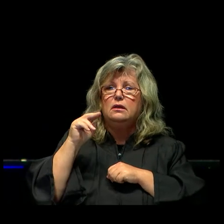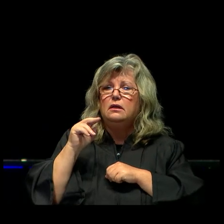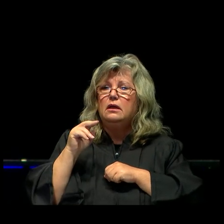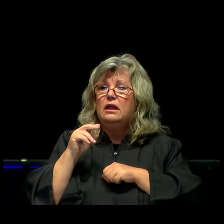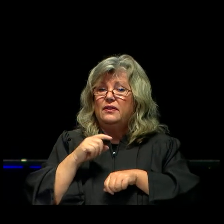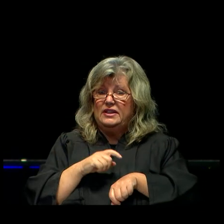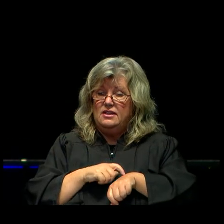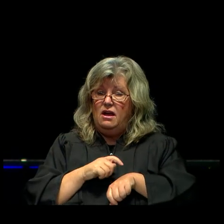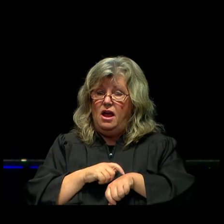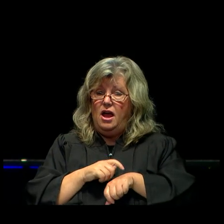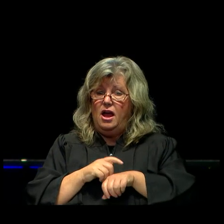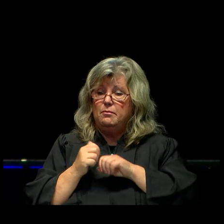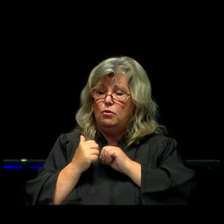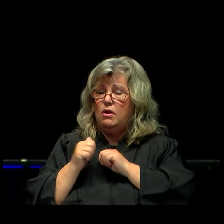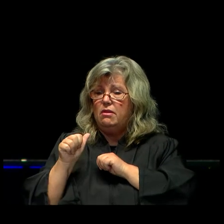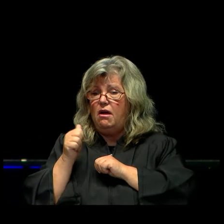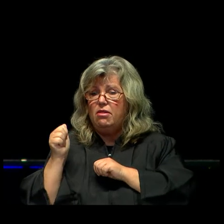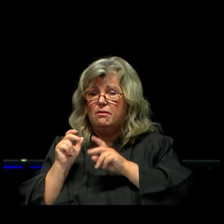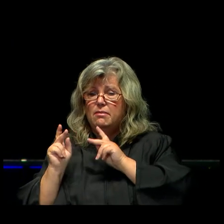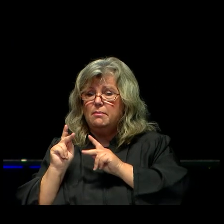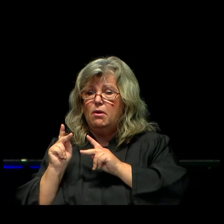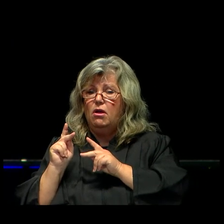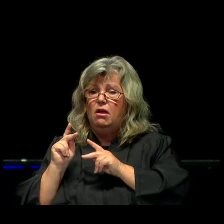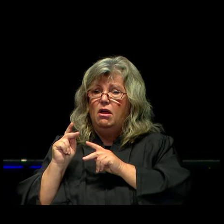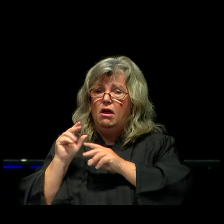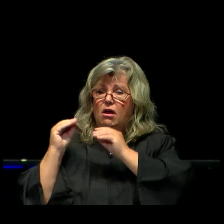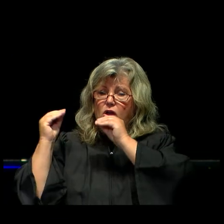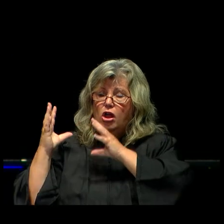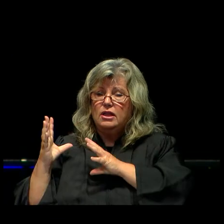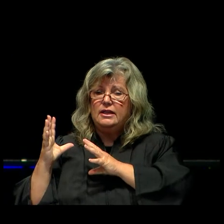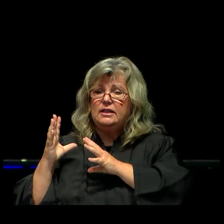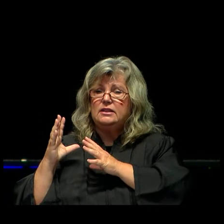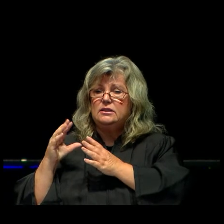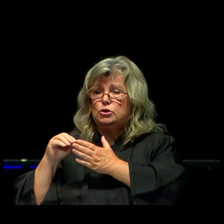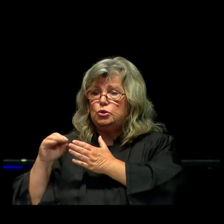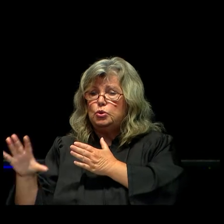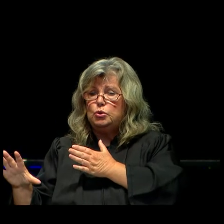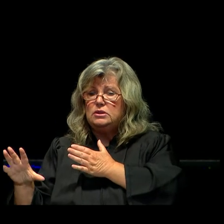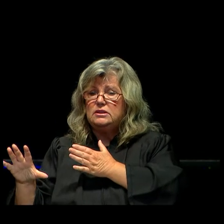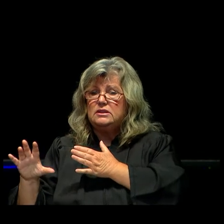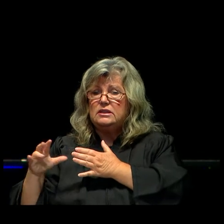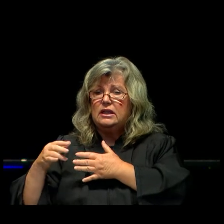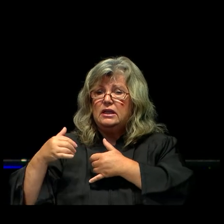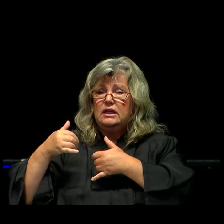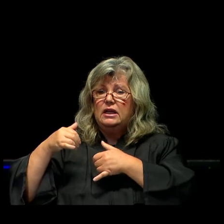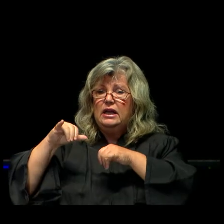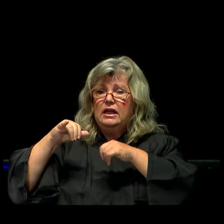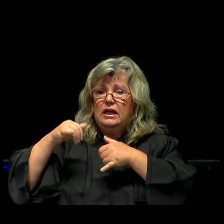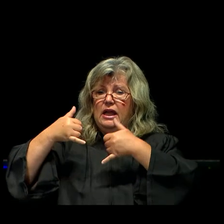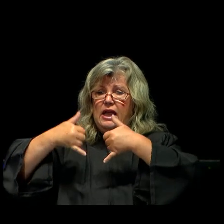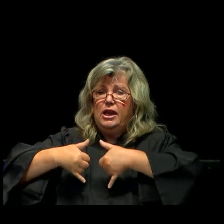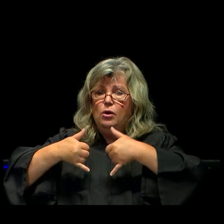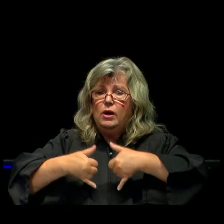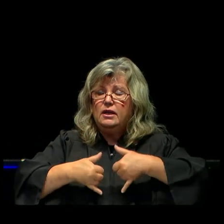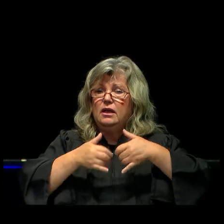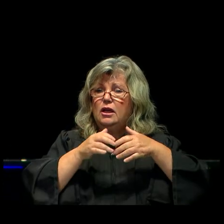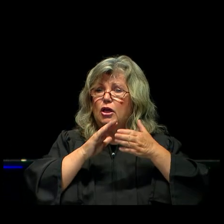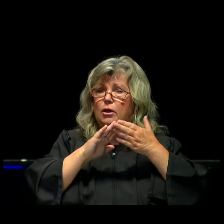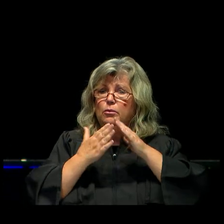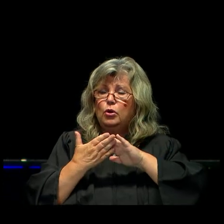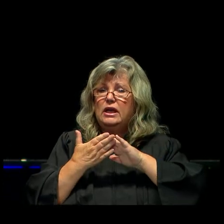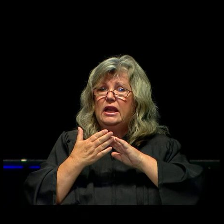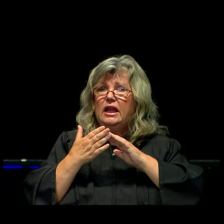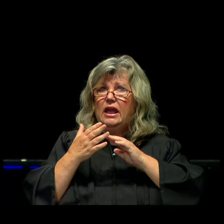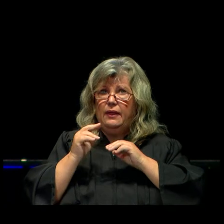I've spent with colleagues and students and with the Inuit communities in the far north. It's